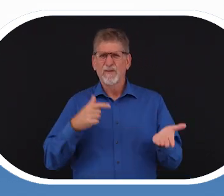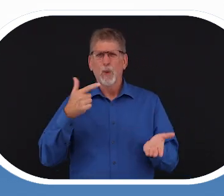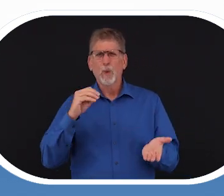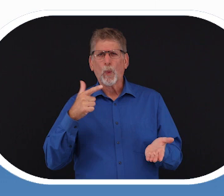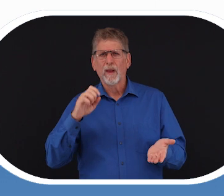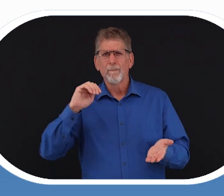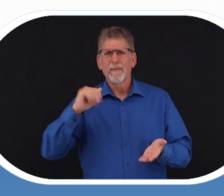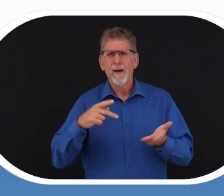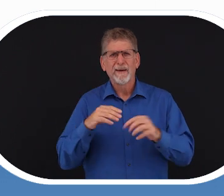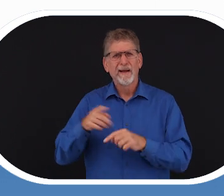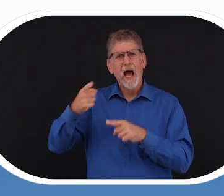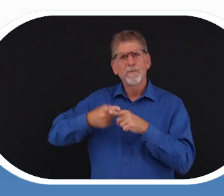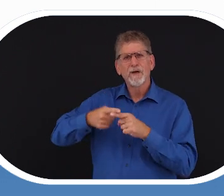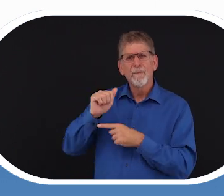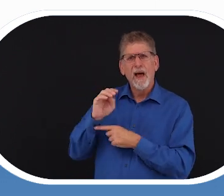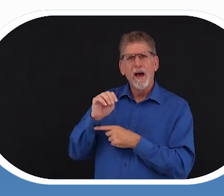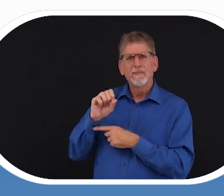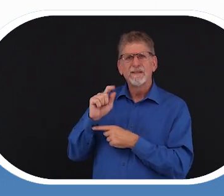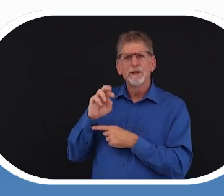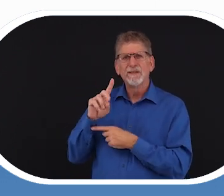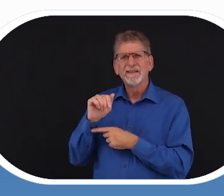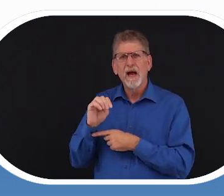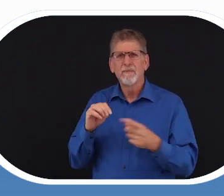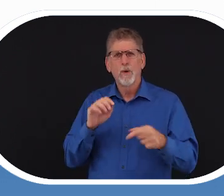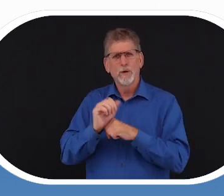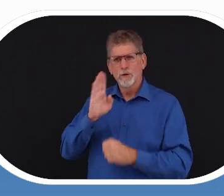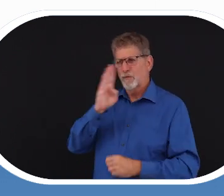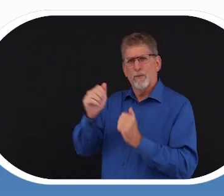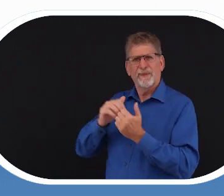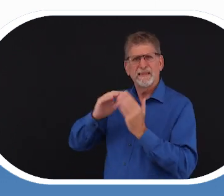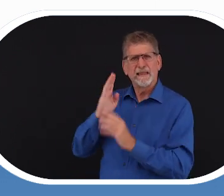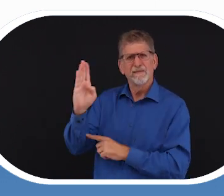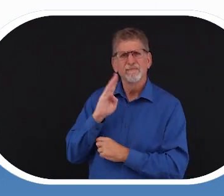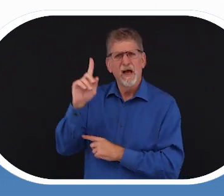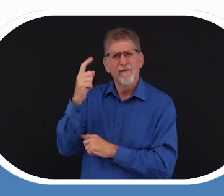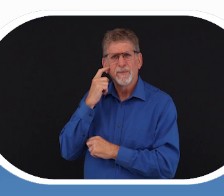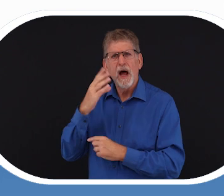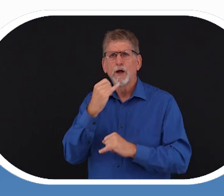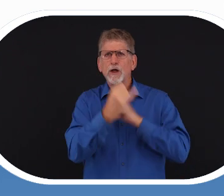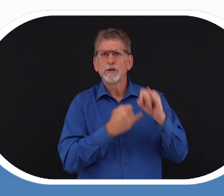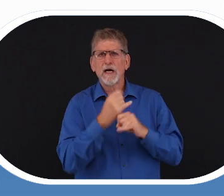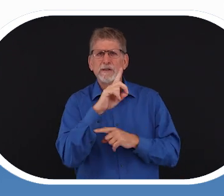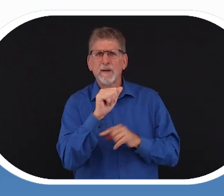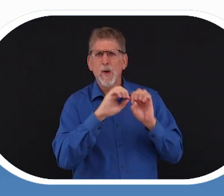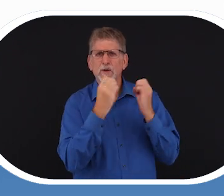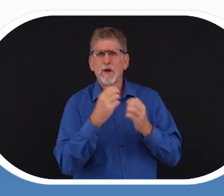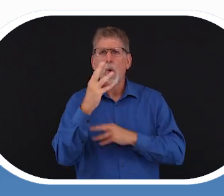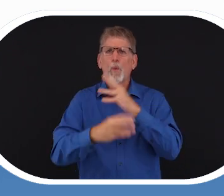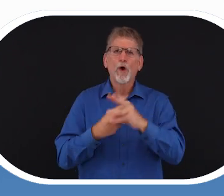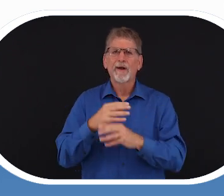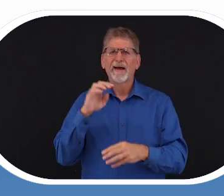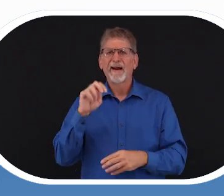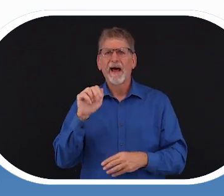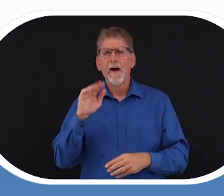we work directly with the city, government, and an international disability organization called World Enabled. In Mexico City, we worked closely